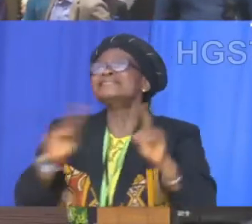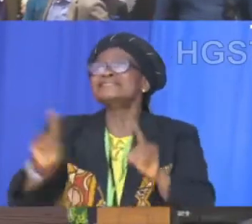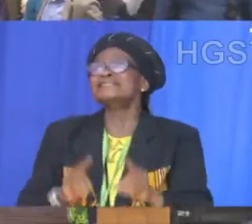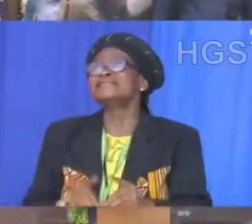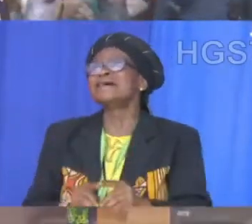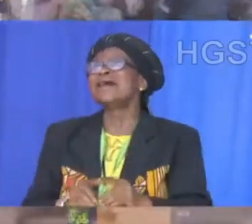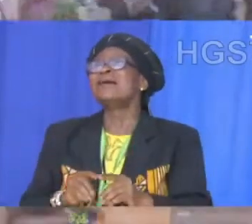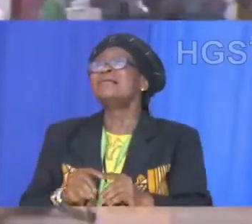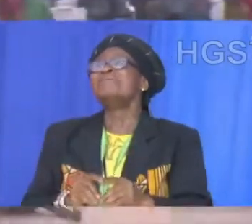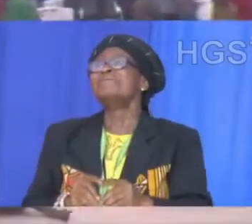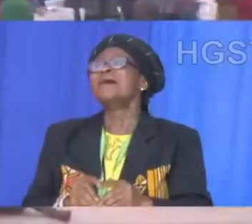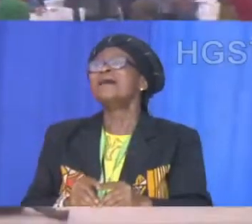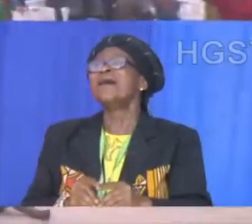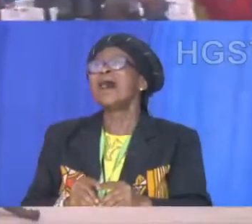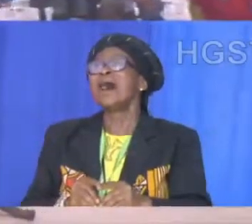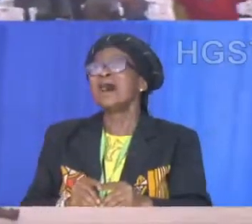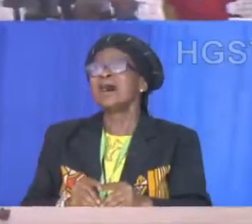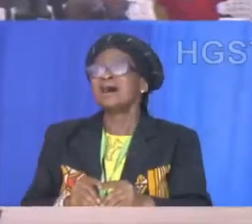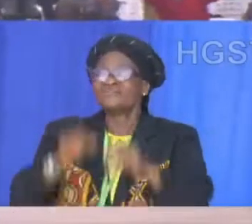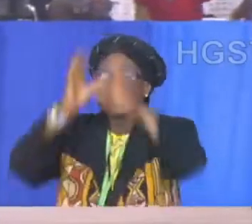Oh, I will sing.